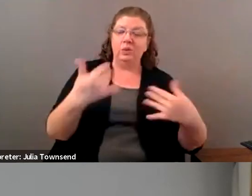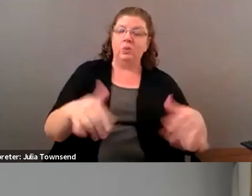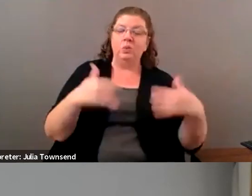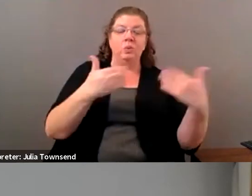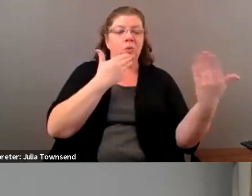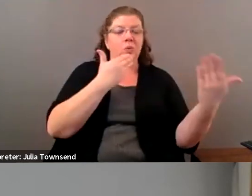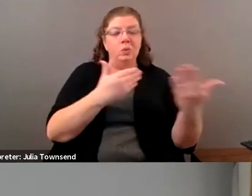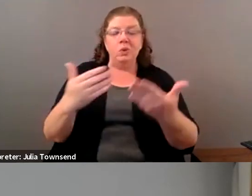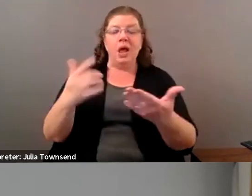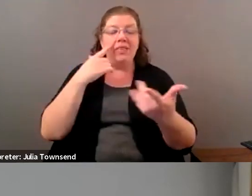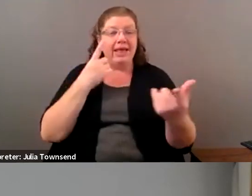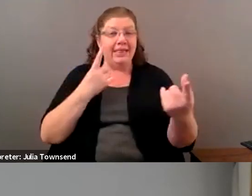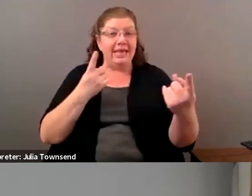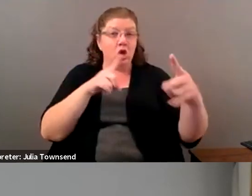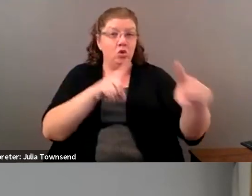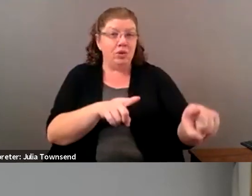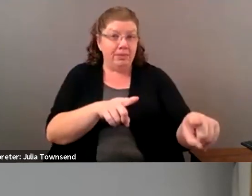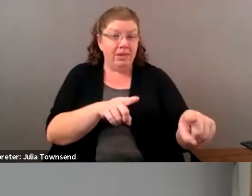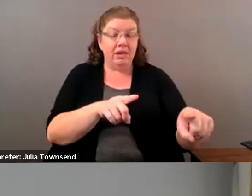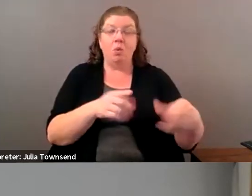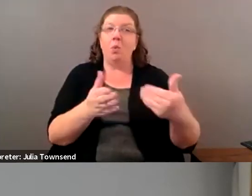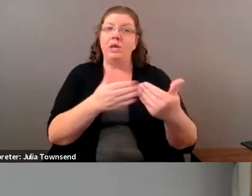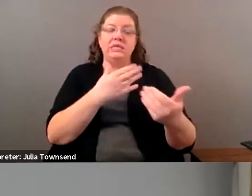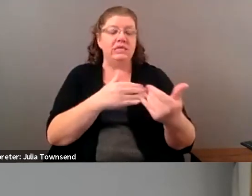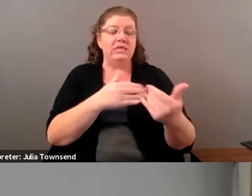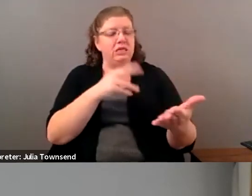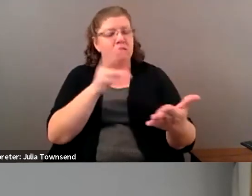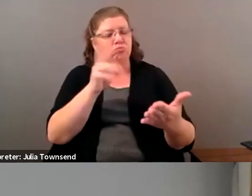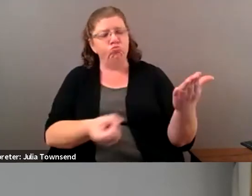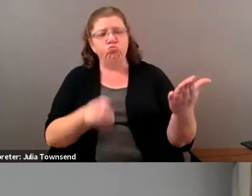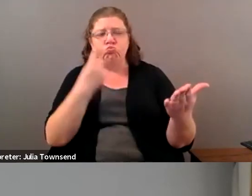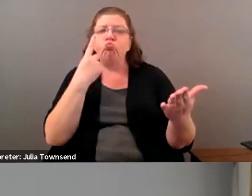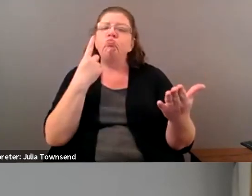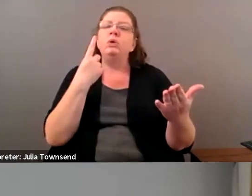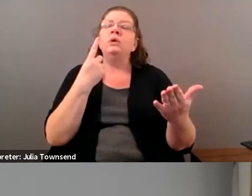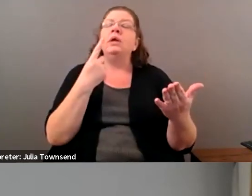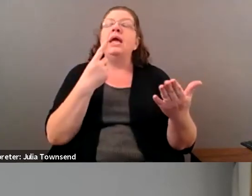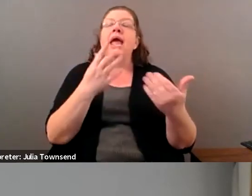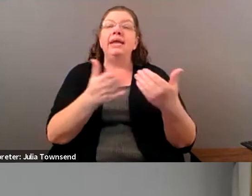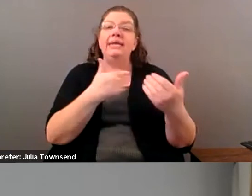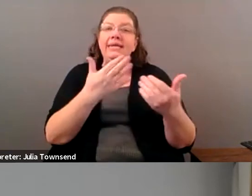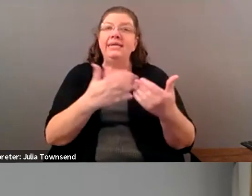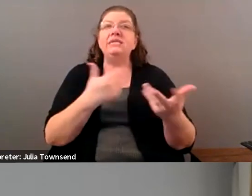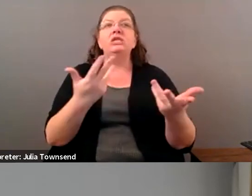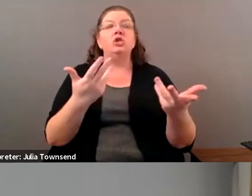that the agreement was very easy to understand and easy to